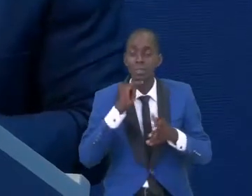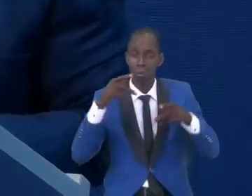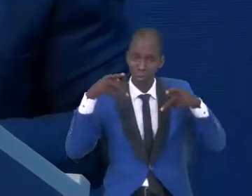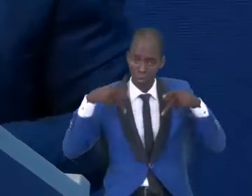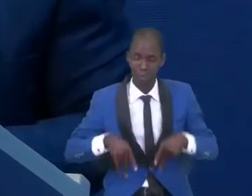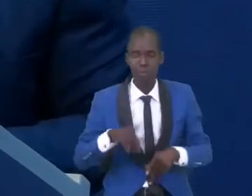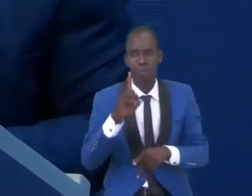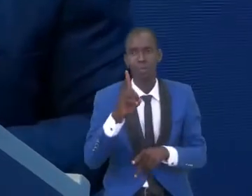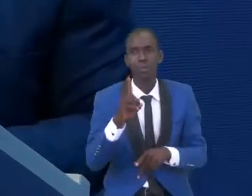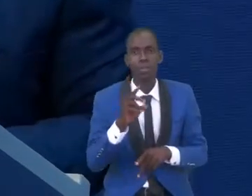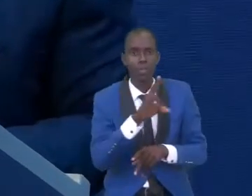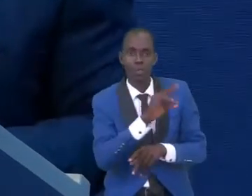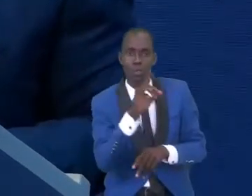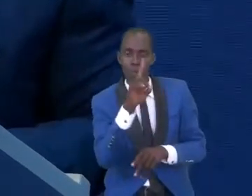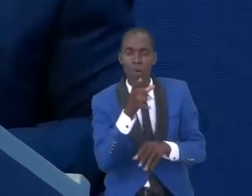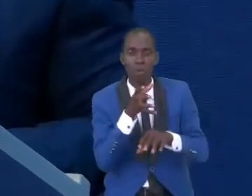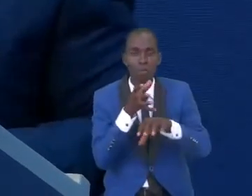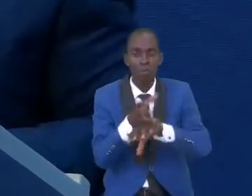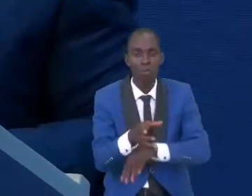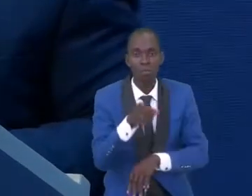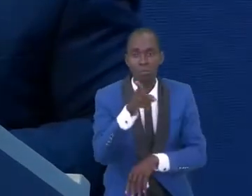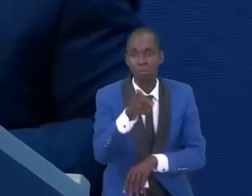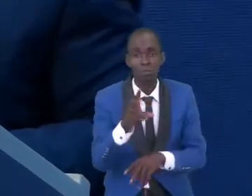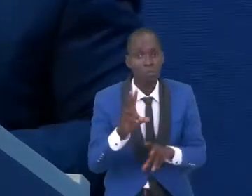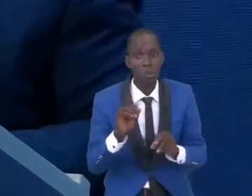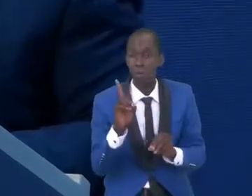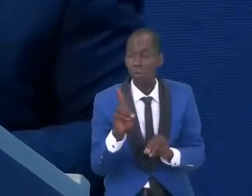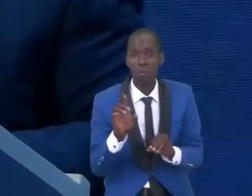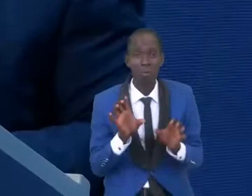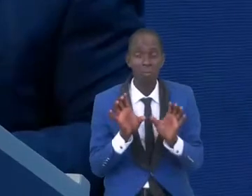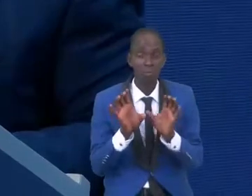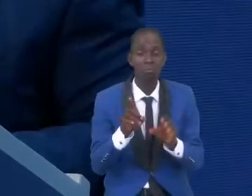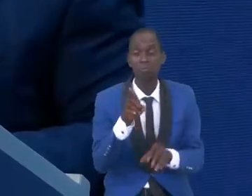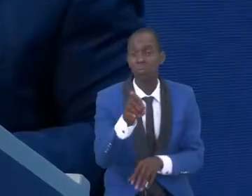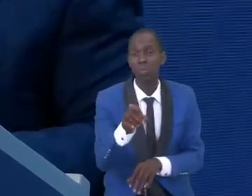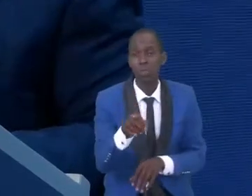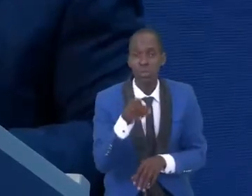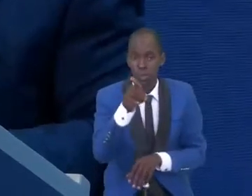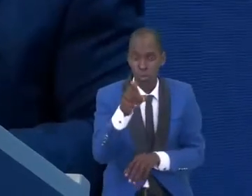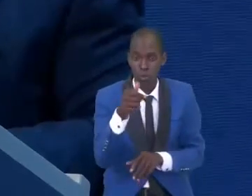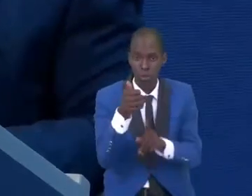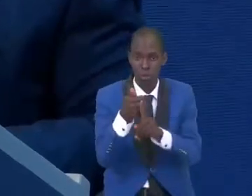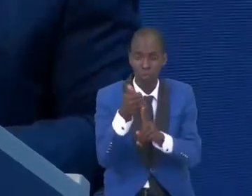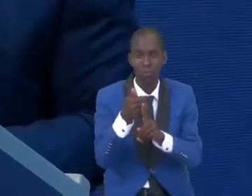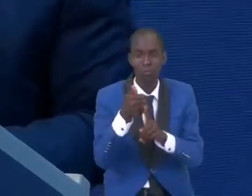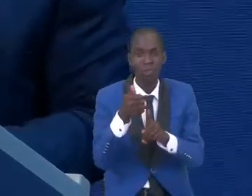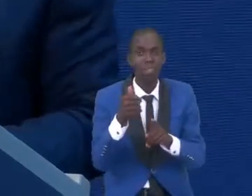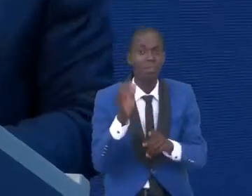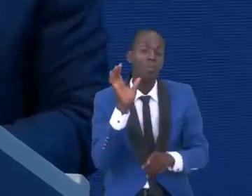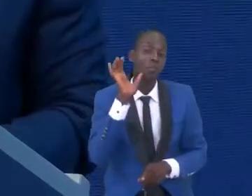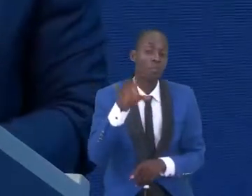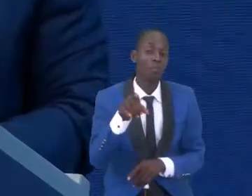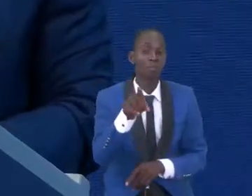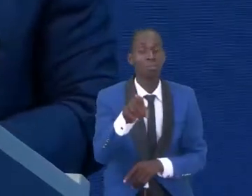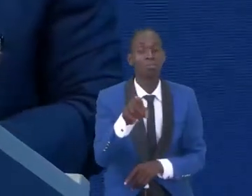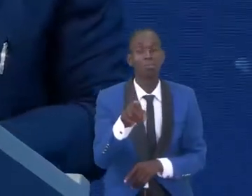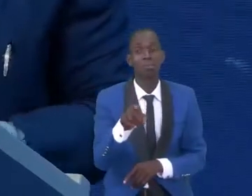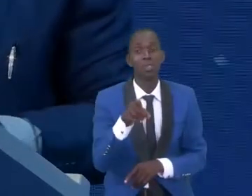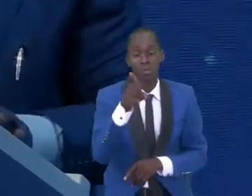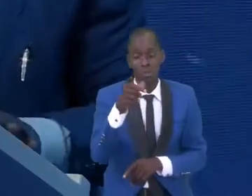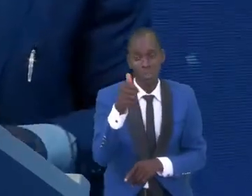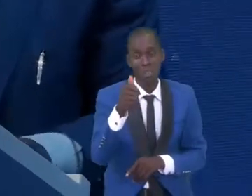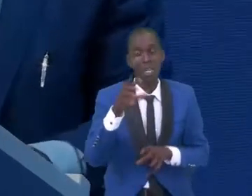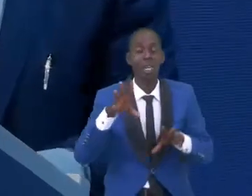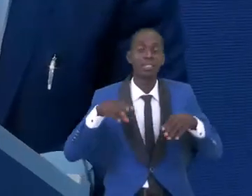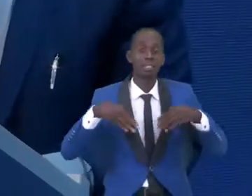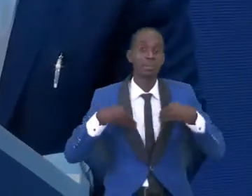to God that, Lord, I'm here for you tonight, and I will not go back home